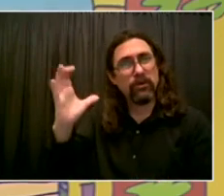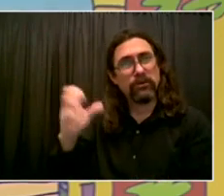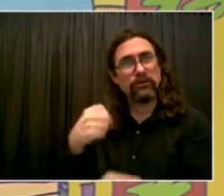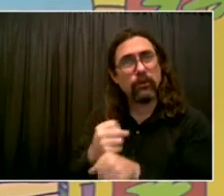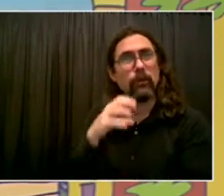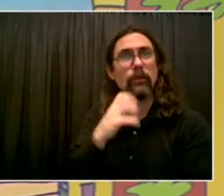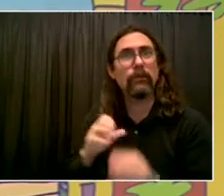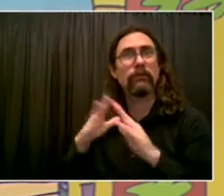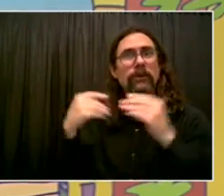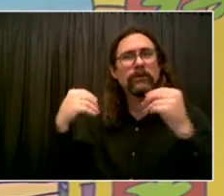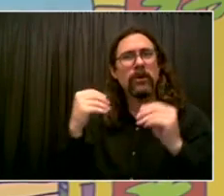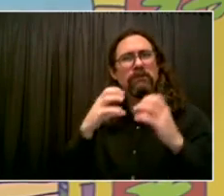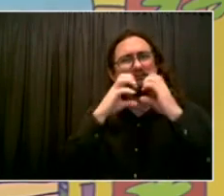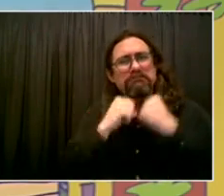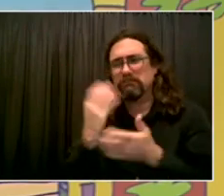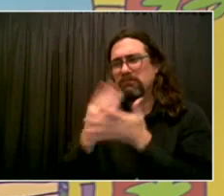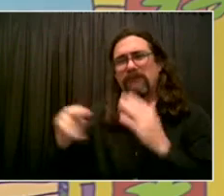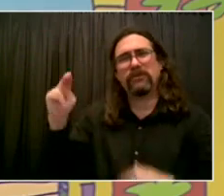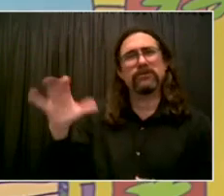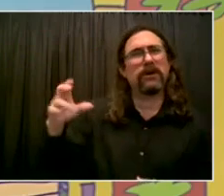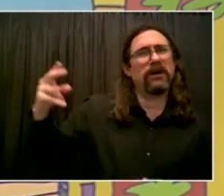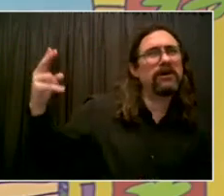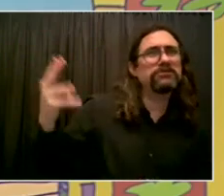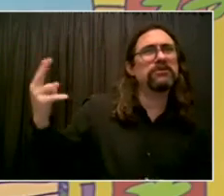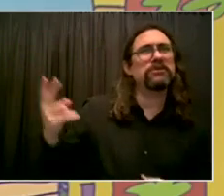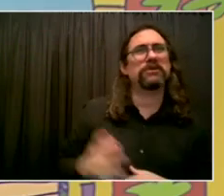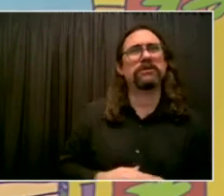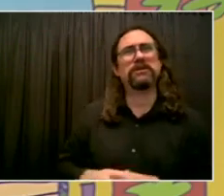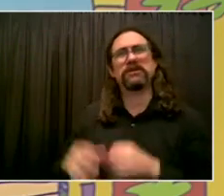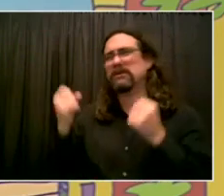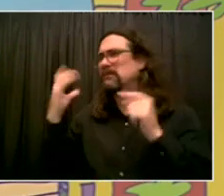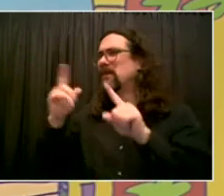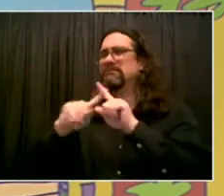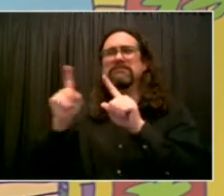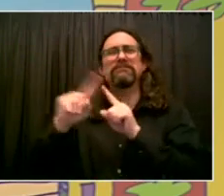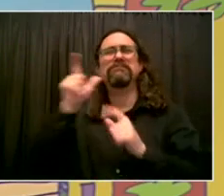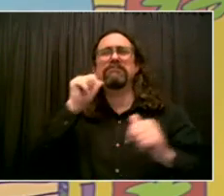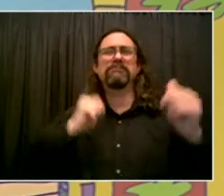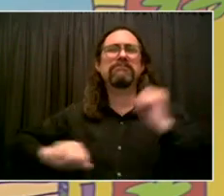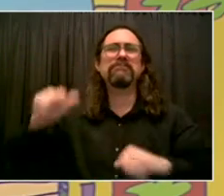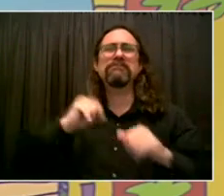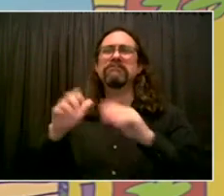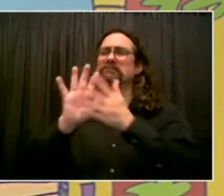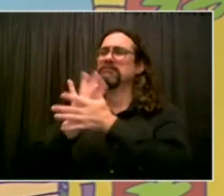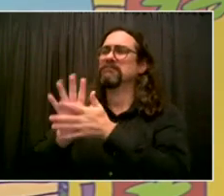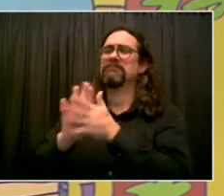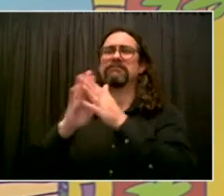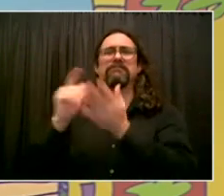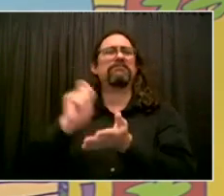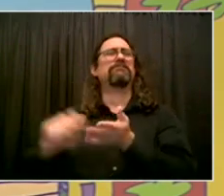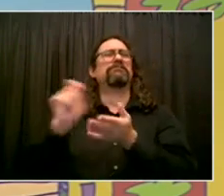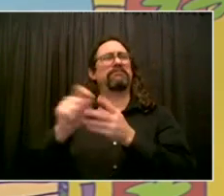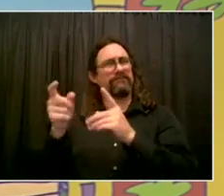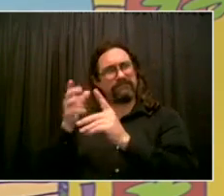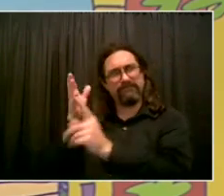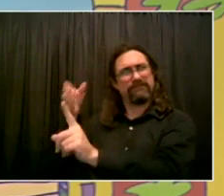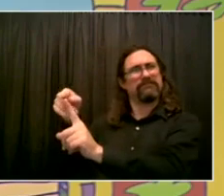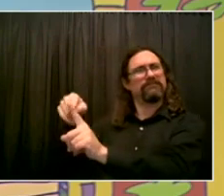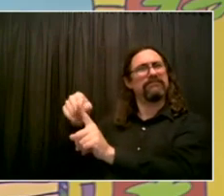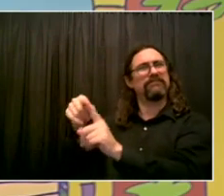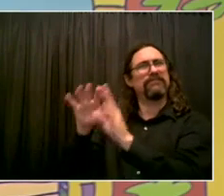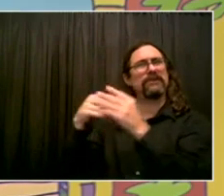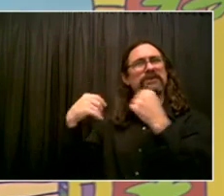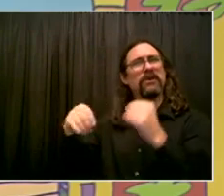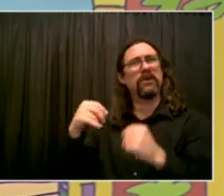love writing, this is a place to spend time. A lot of people just go there, spend a lot of time reading. It's really amazing.